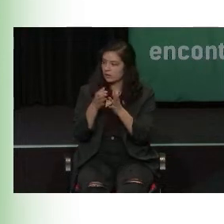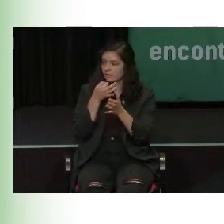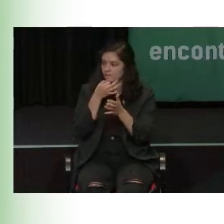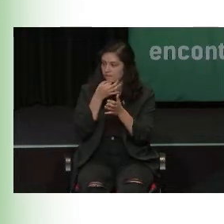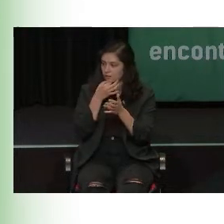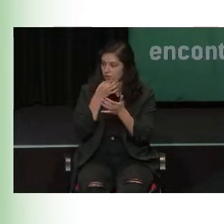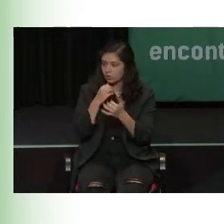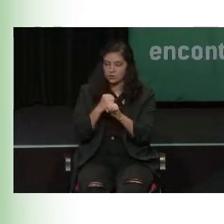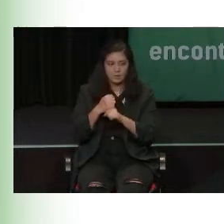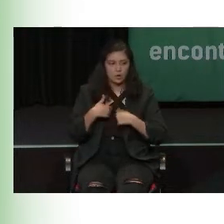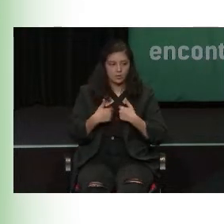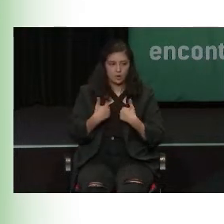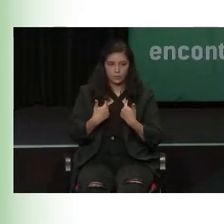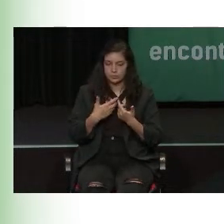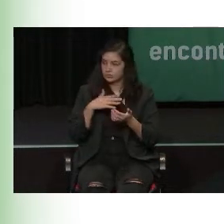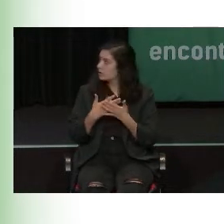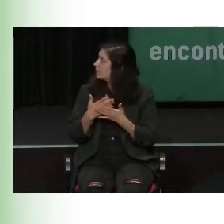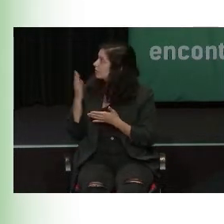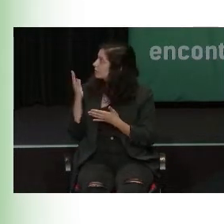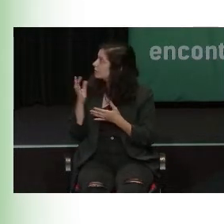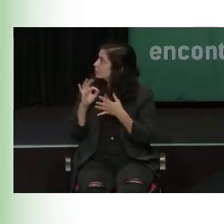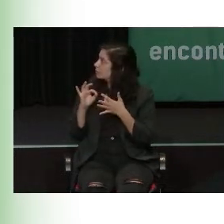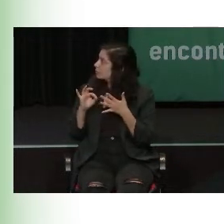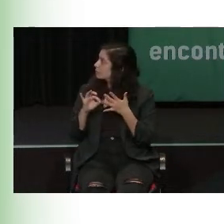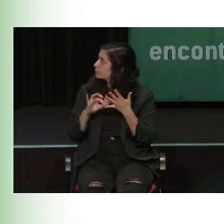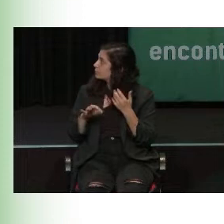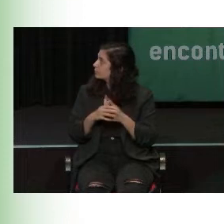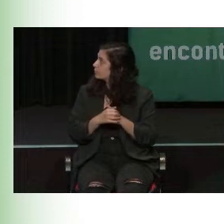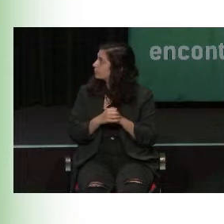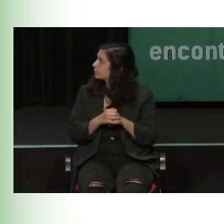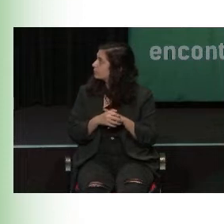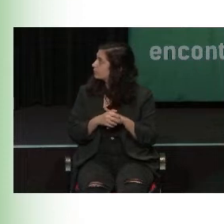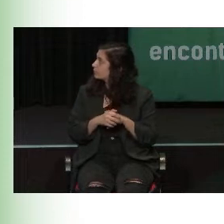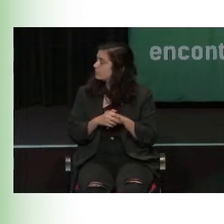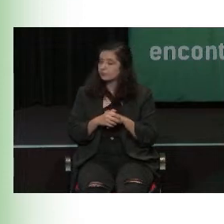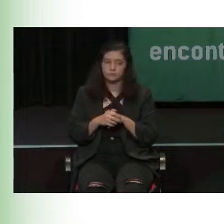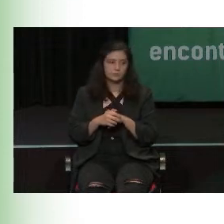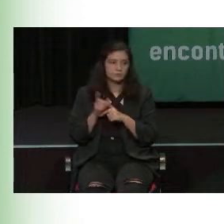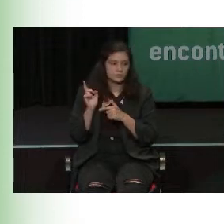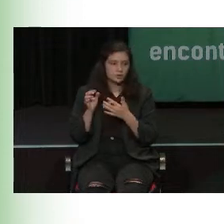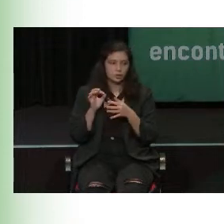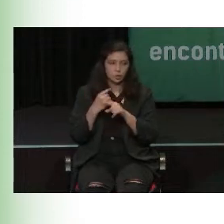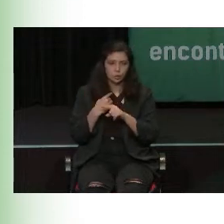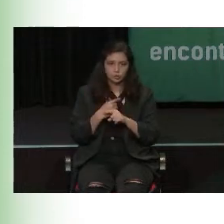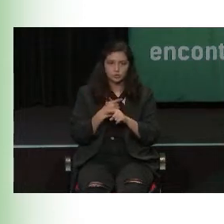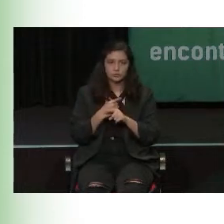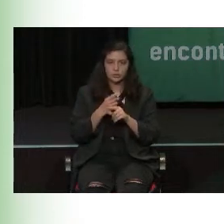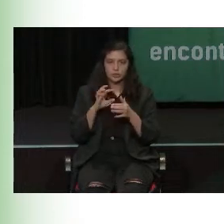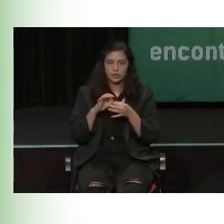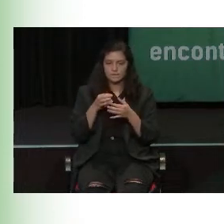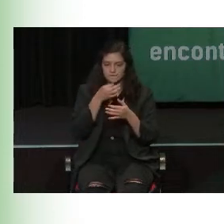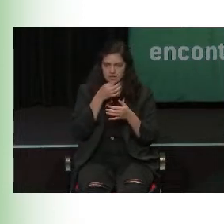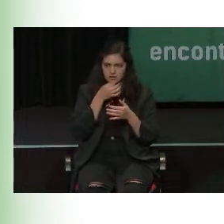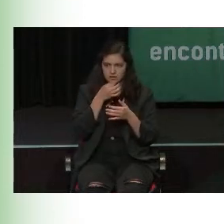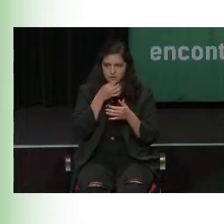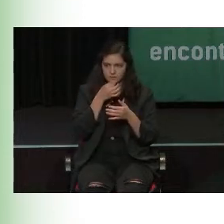own work in cancer of the esophagus in particular. So these are my disclosures. In the last part of the talk, I'll be